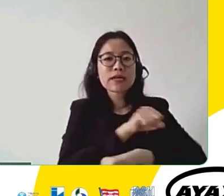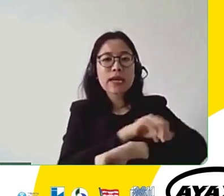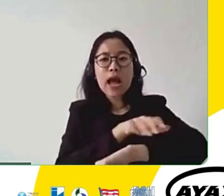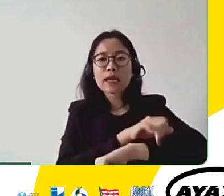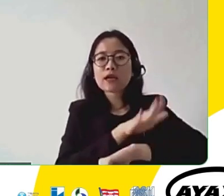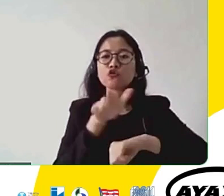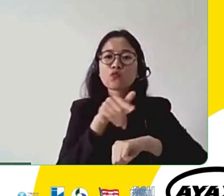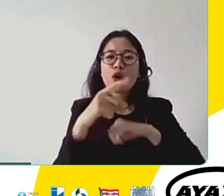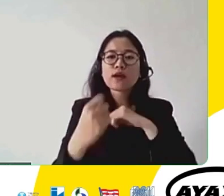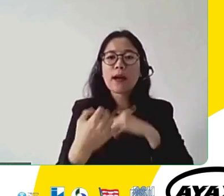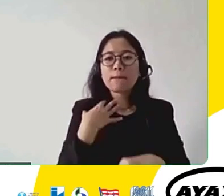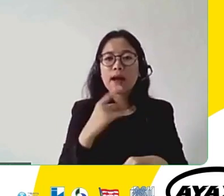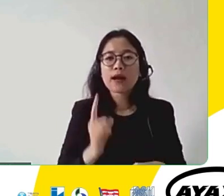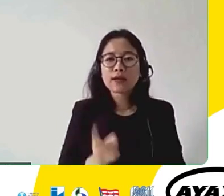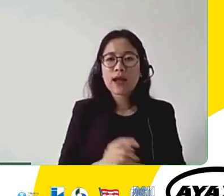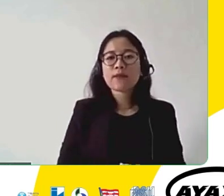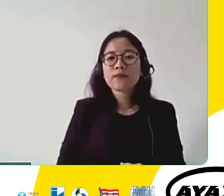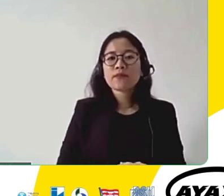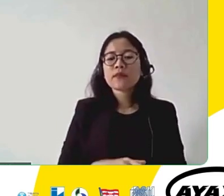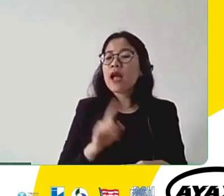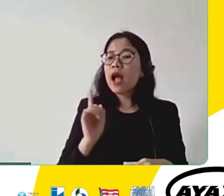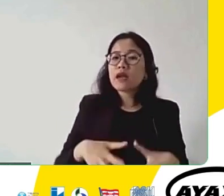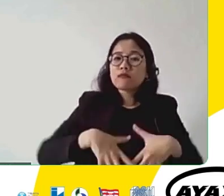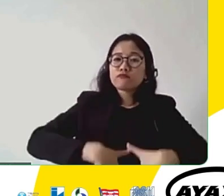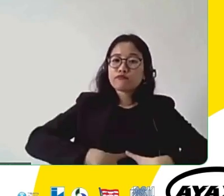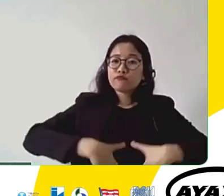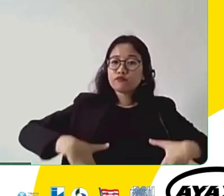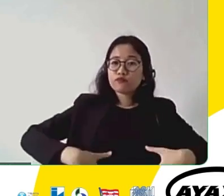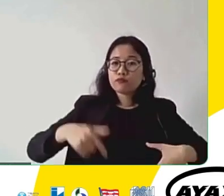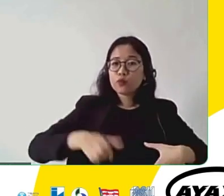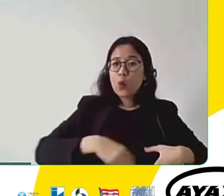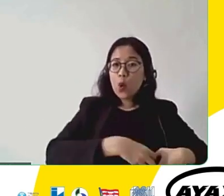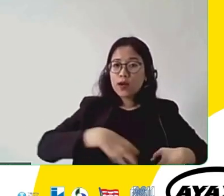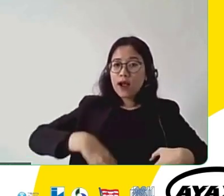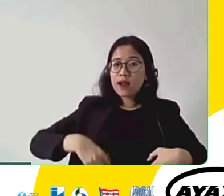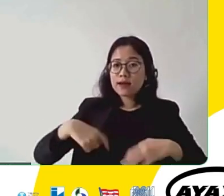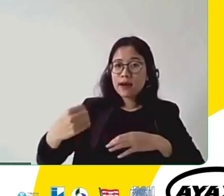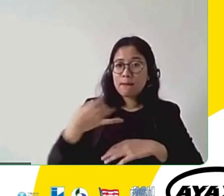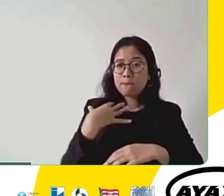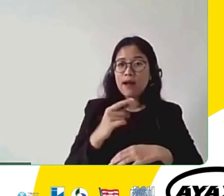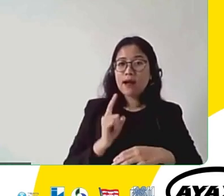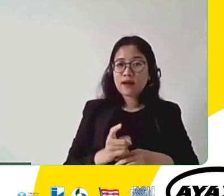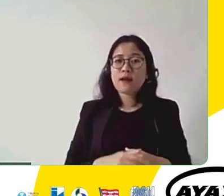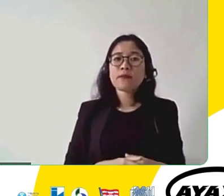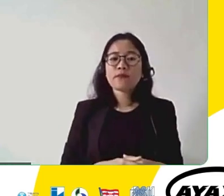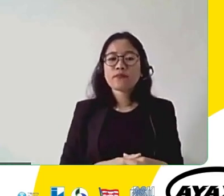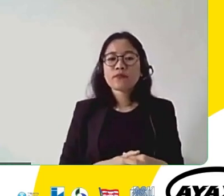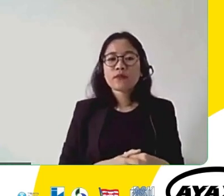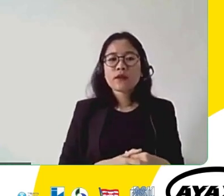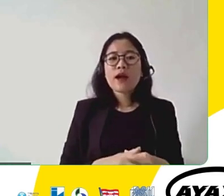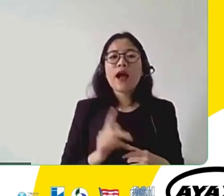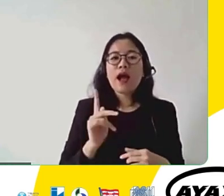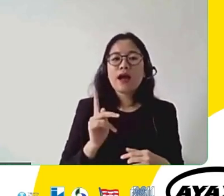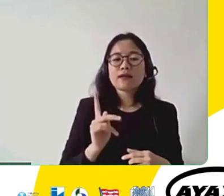organ. This is scary. And if we see the death linked